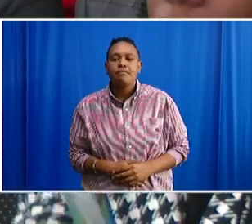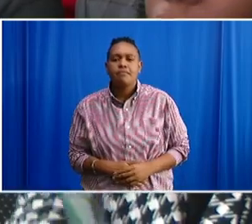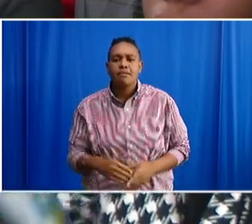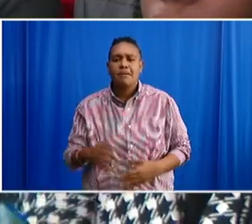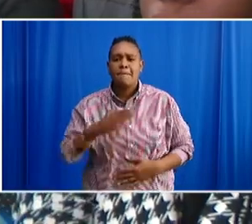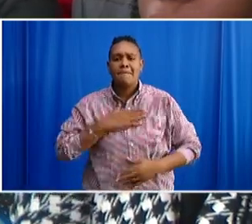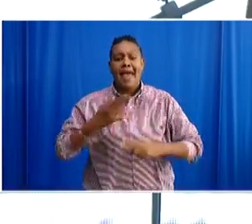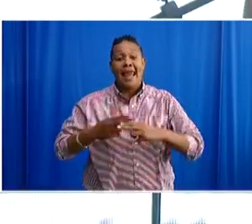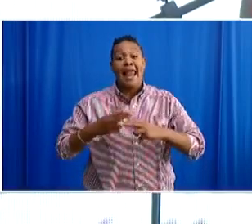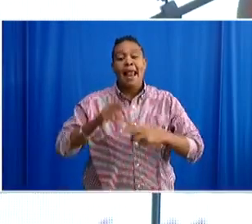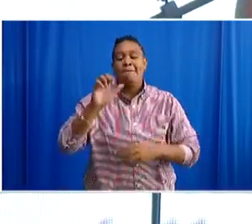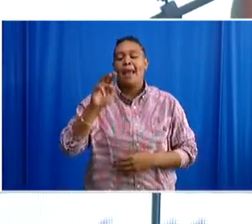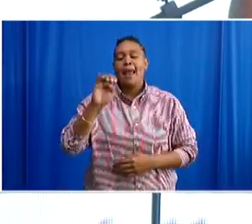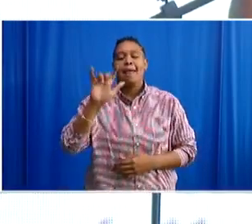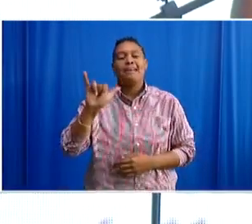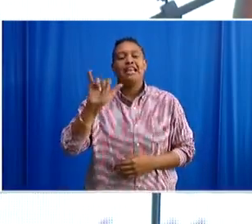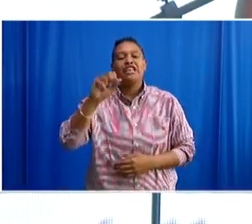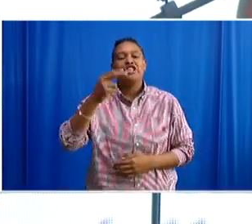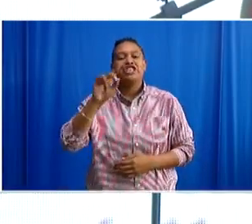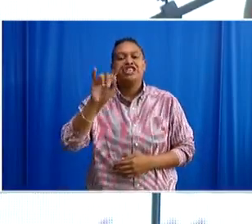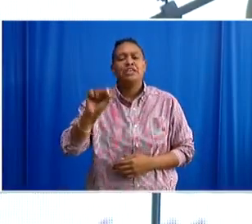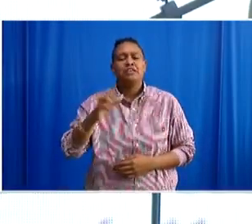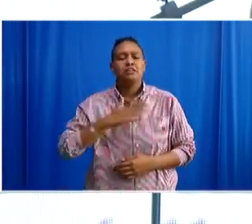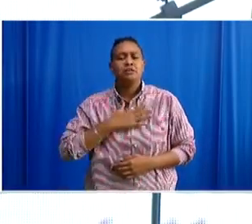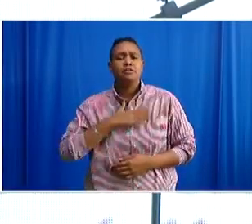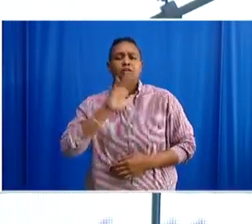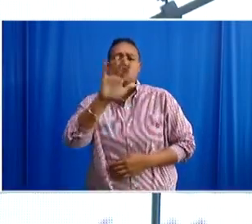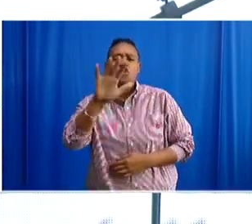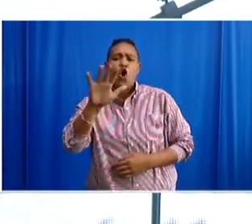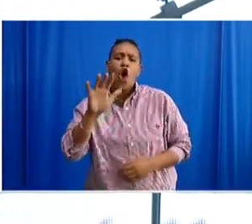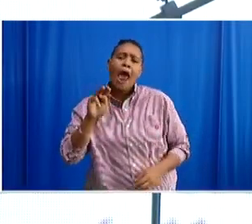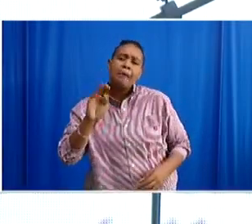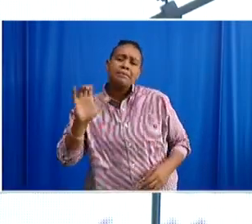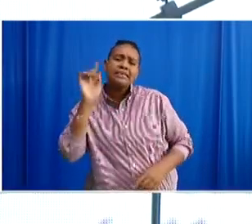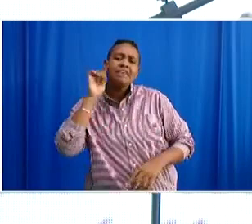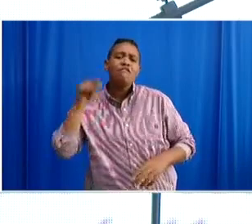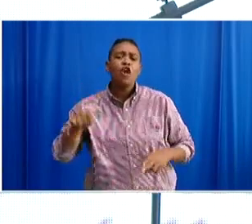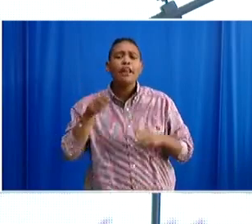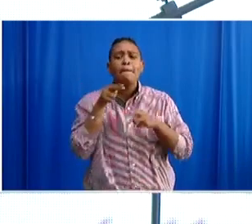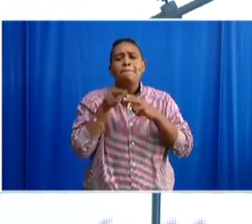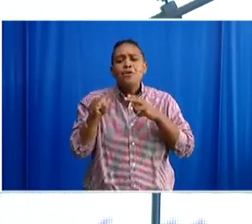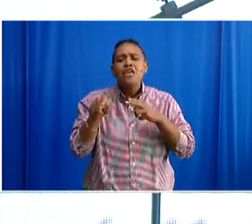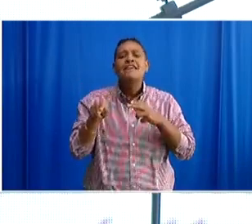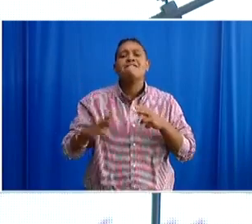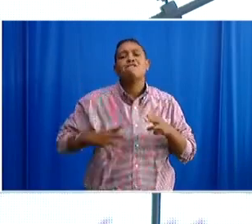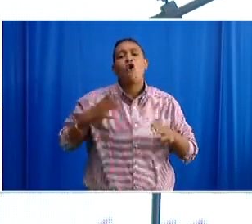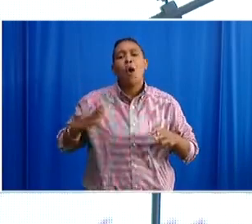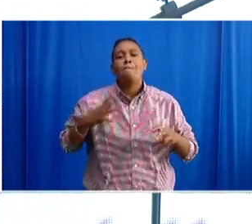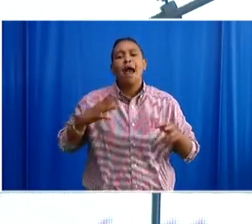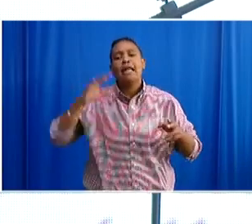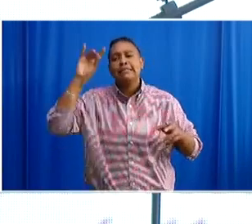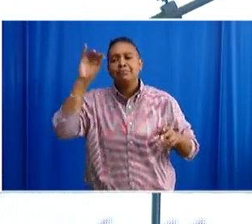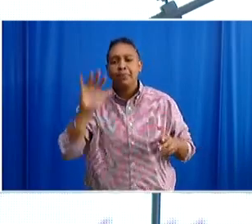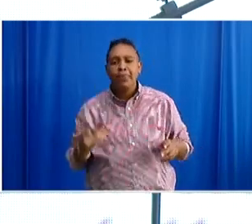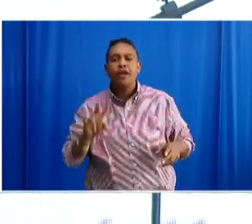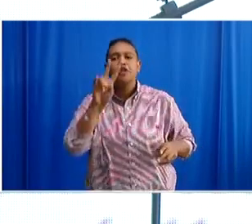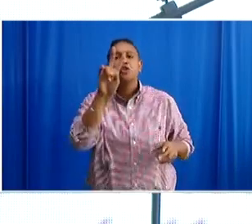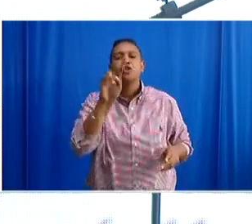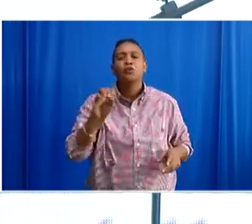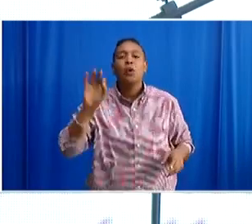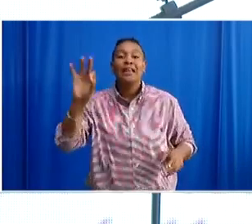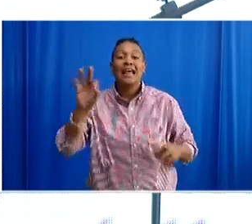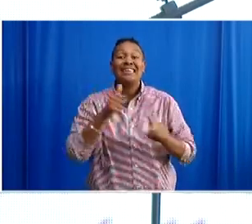My name is Emily Shields, and I'm going to be your moderator for the very brief formalities. So in 2009, it